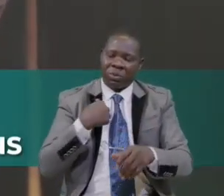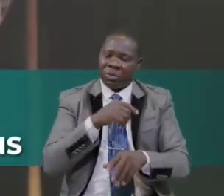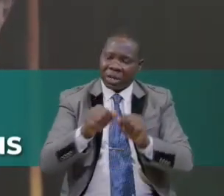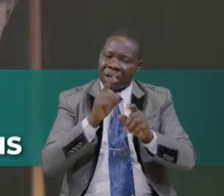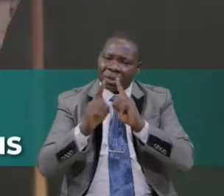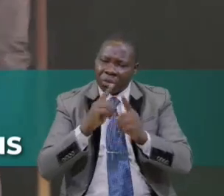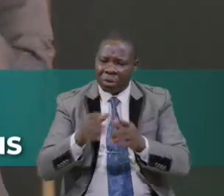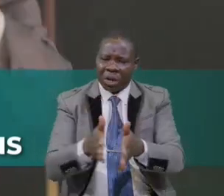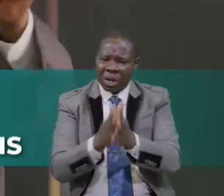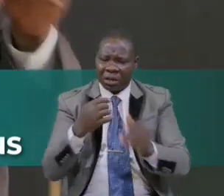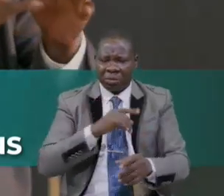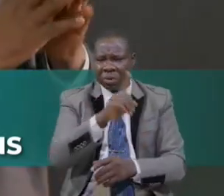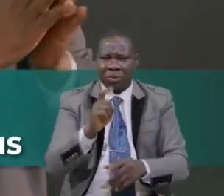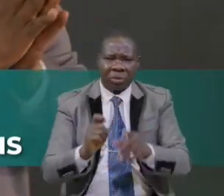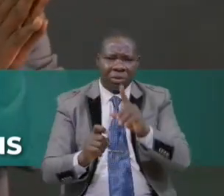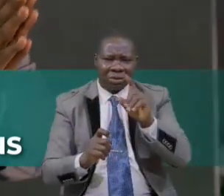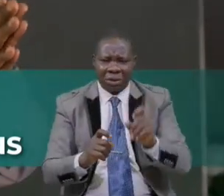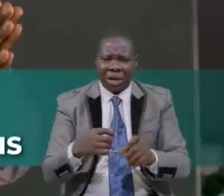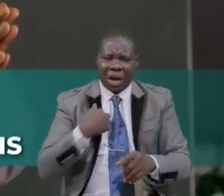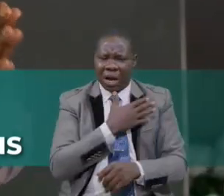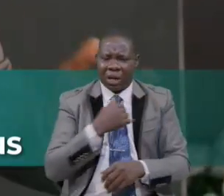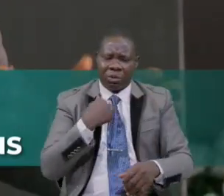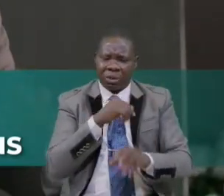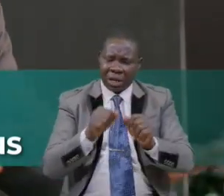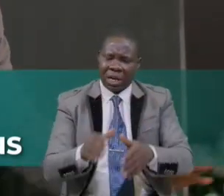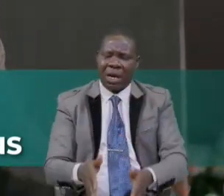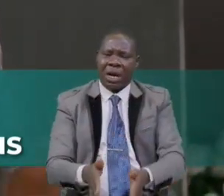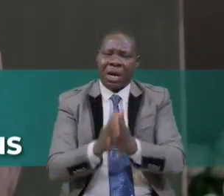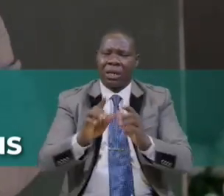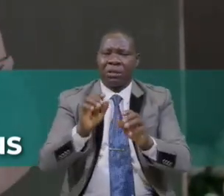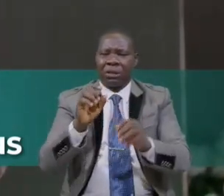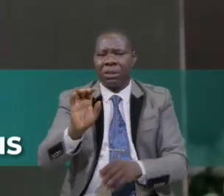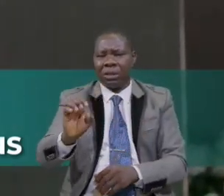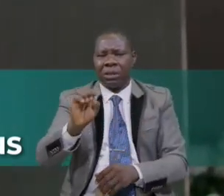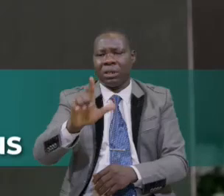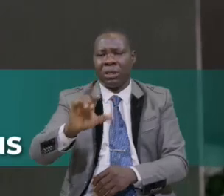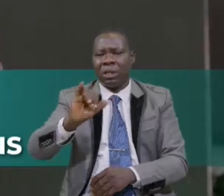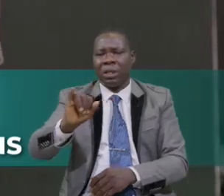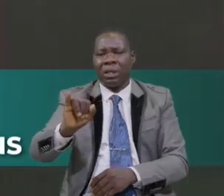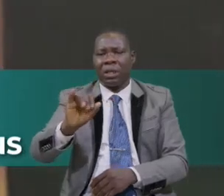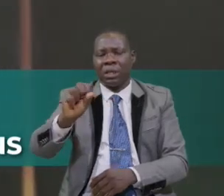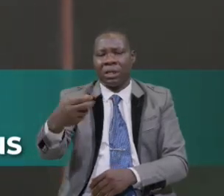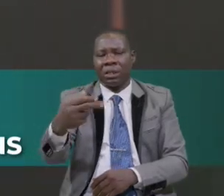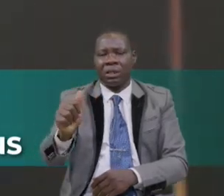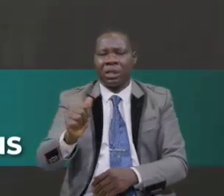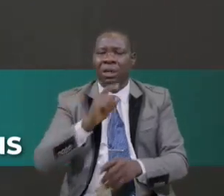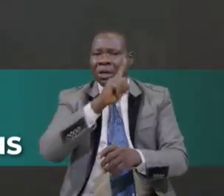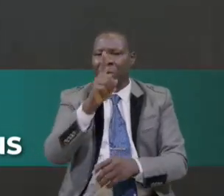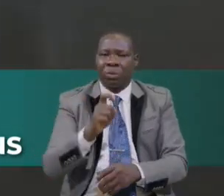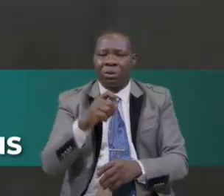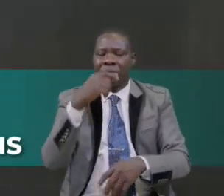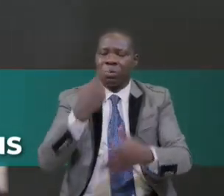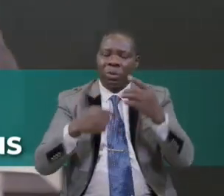Elisha question. And what happened with the anointing that came to you?